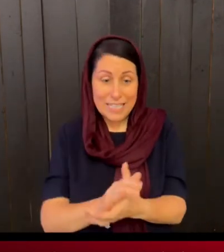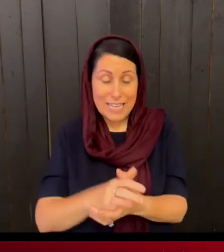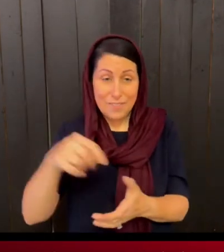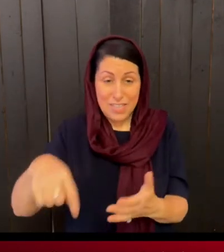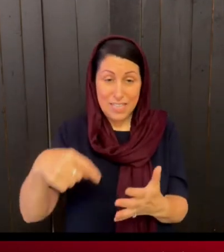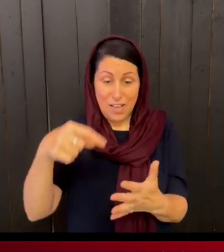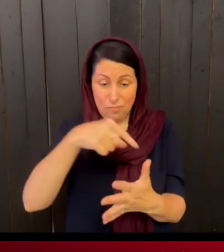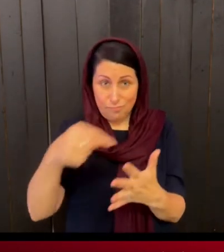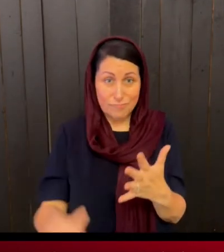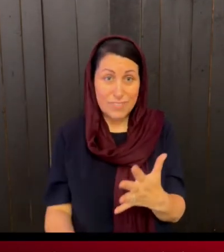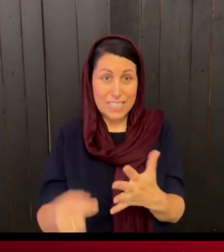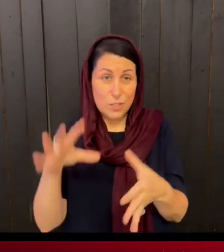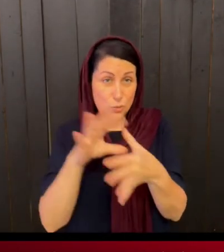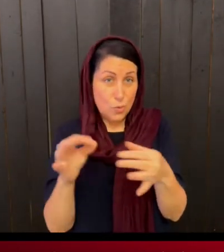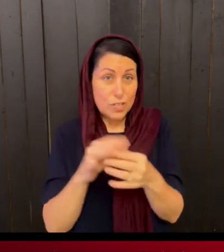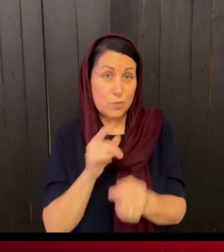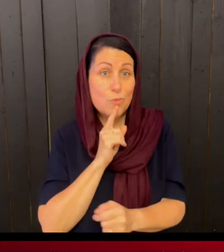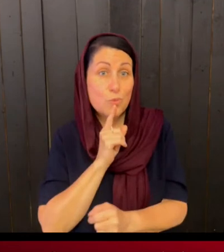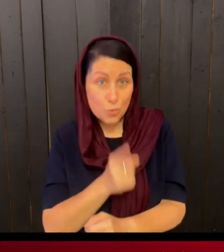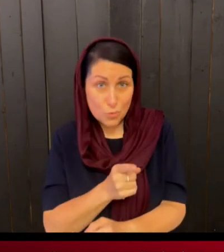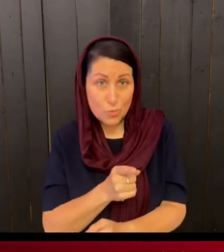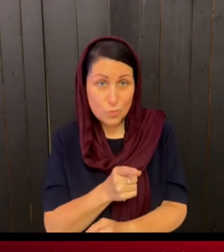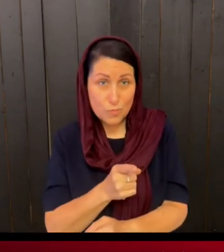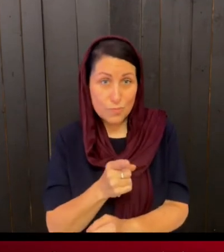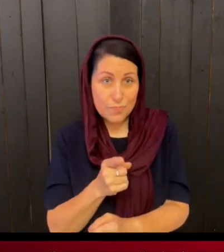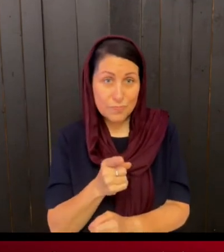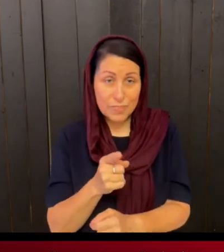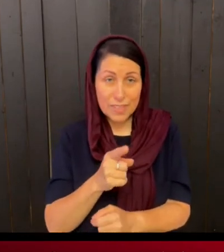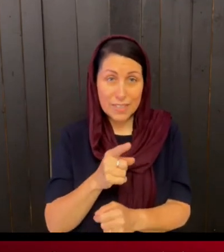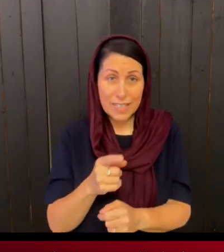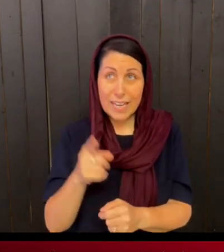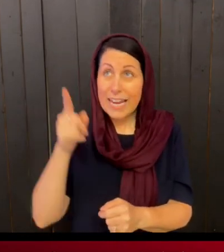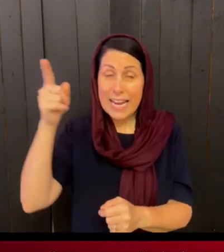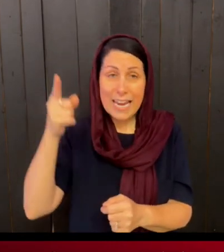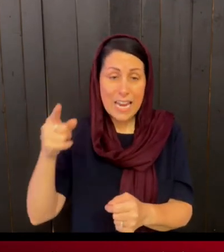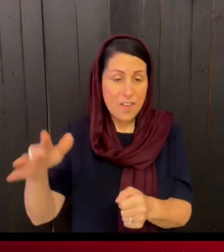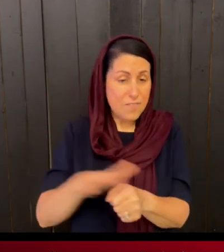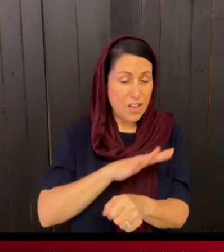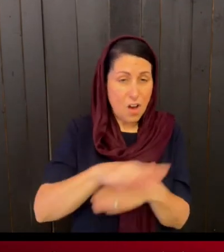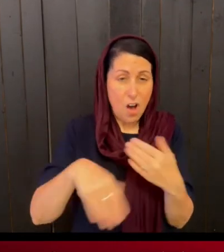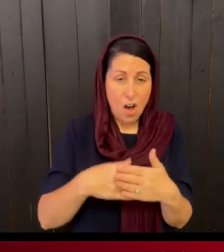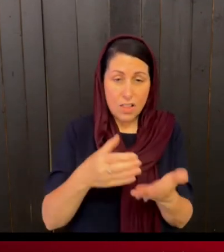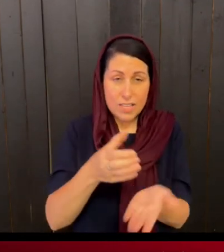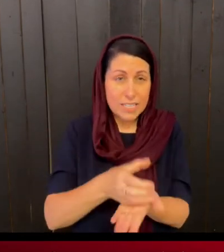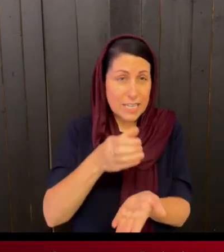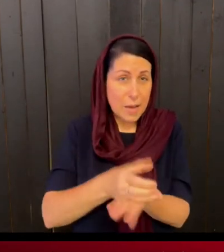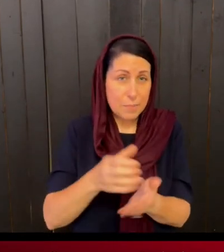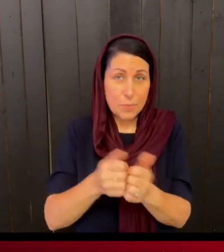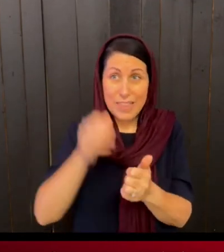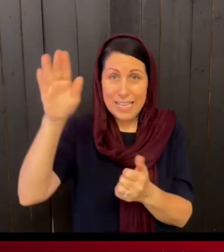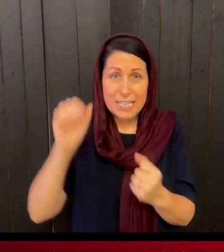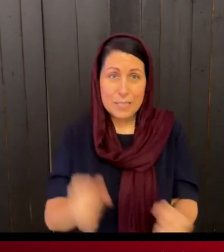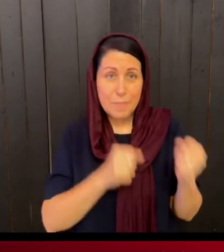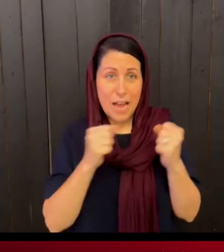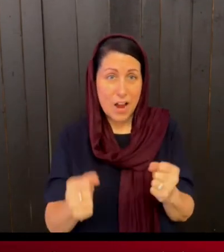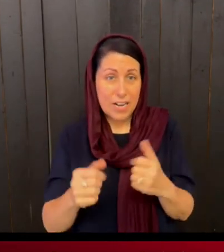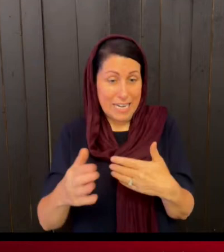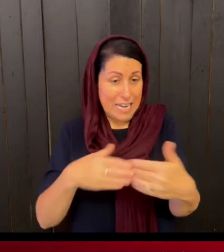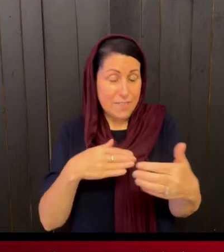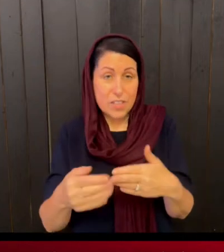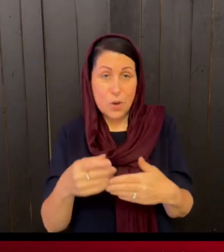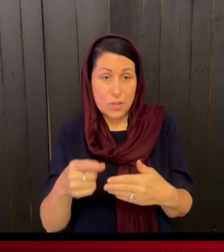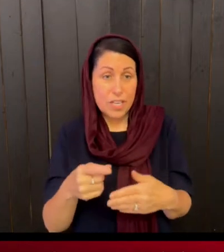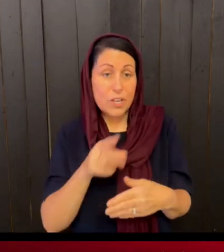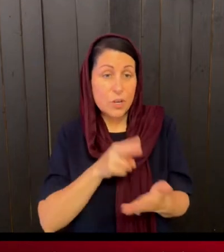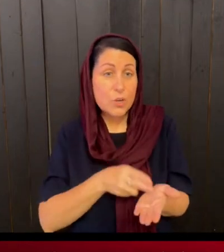these stories of these empty vessels that God filled with his miraculous power. But even though they're true stories, I believe, they're very full of